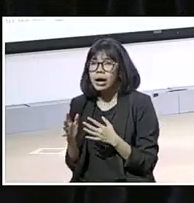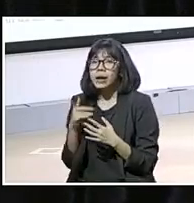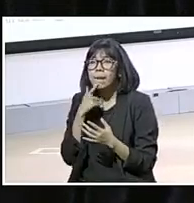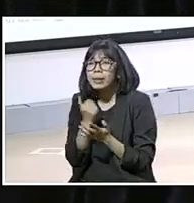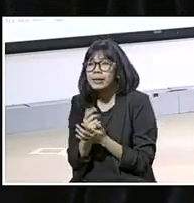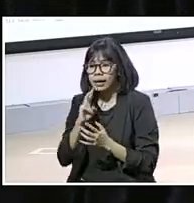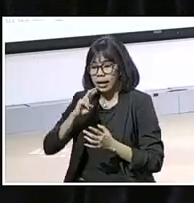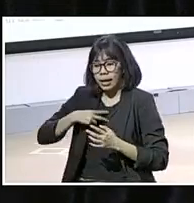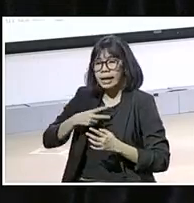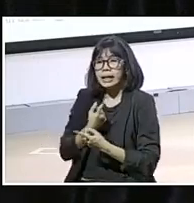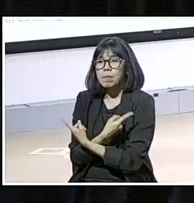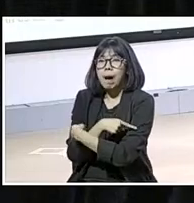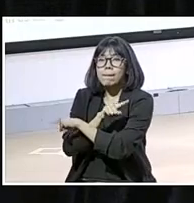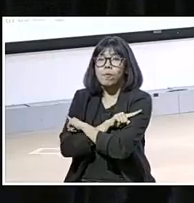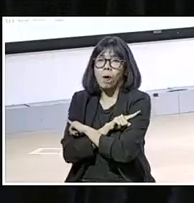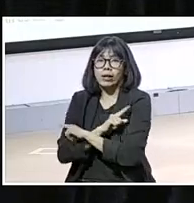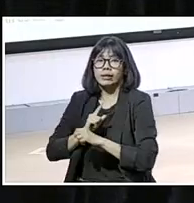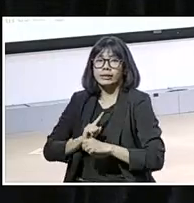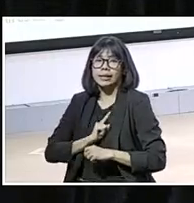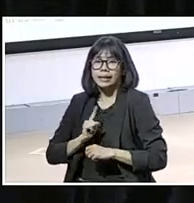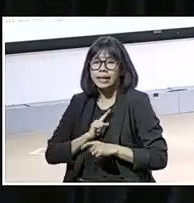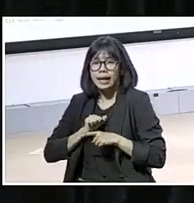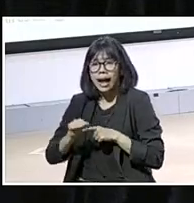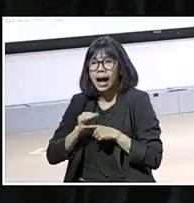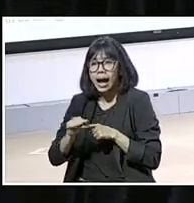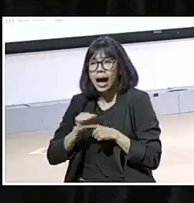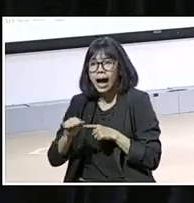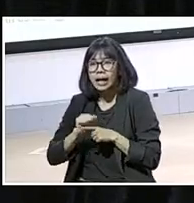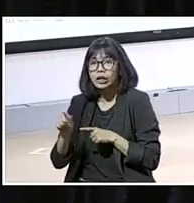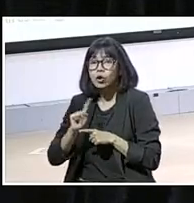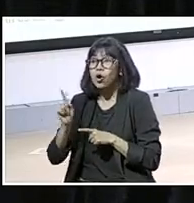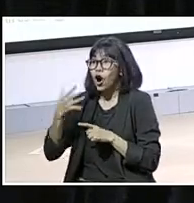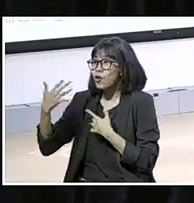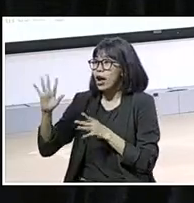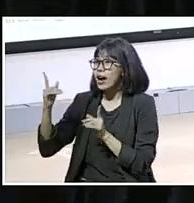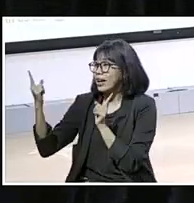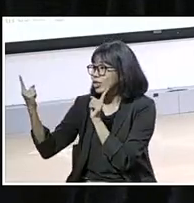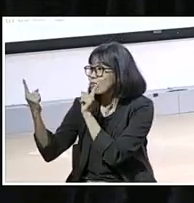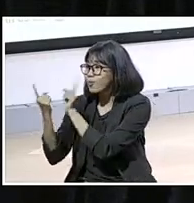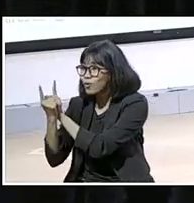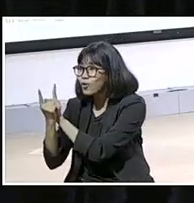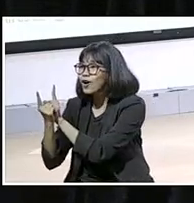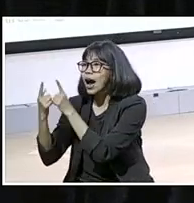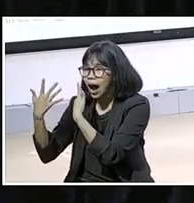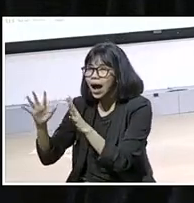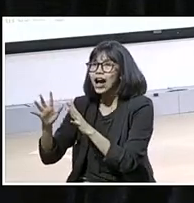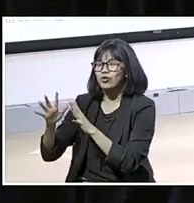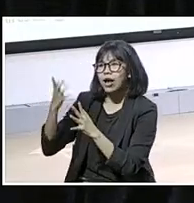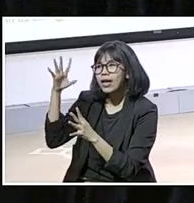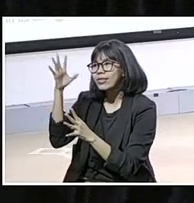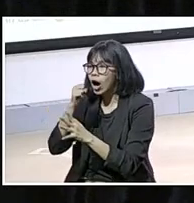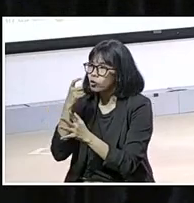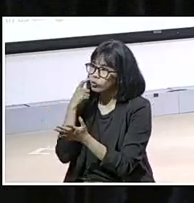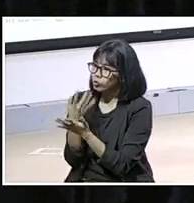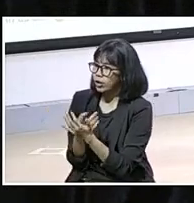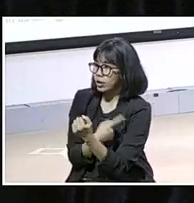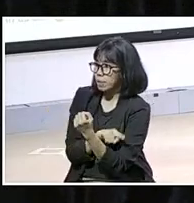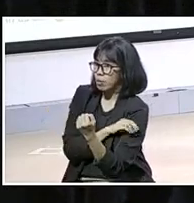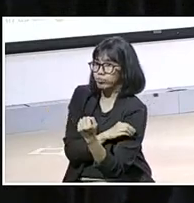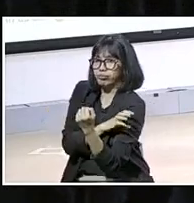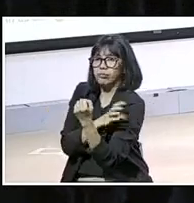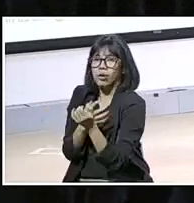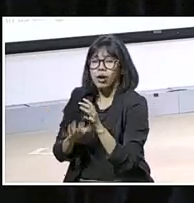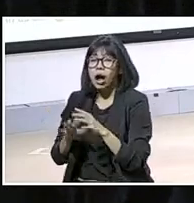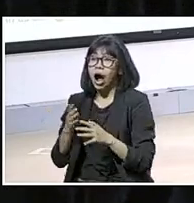good from the people that want to be great, is pushing through that. So I would say using that adversity to your benefit, because I